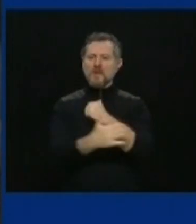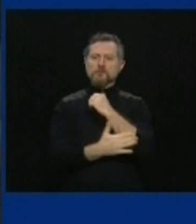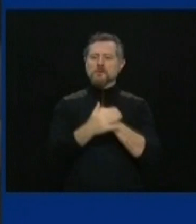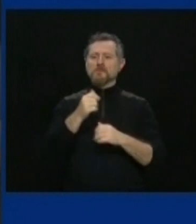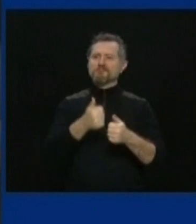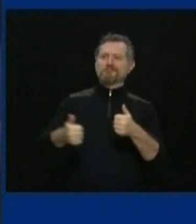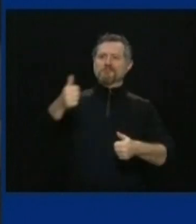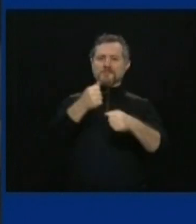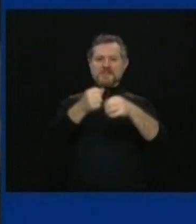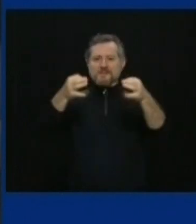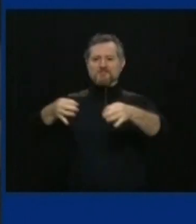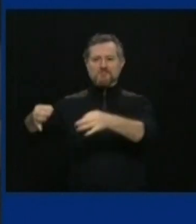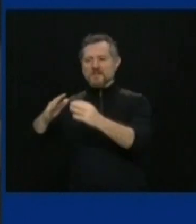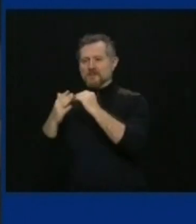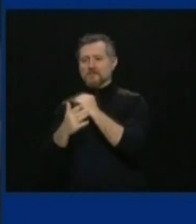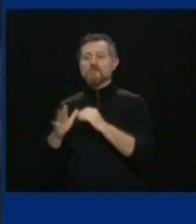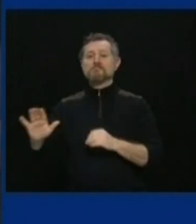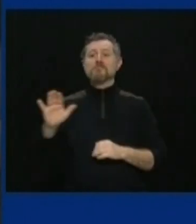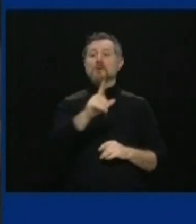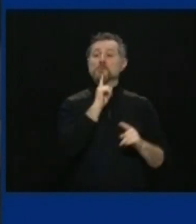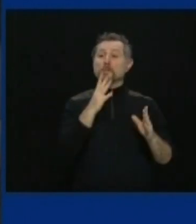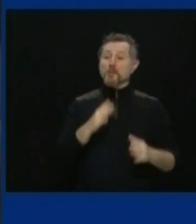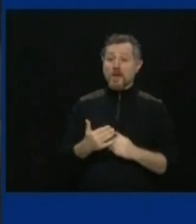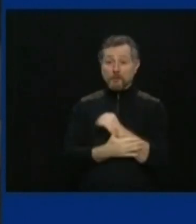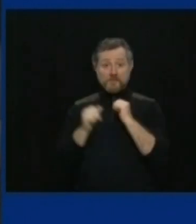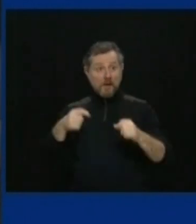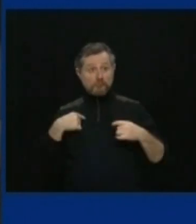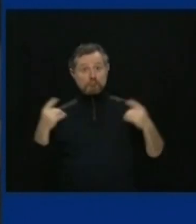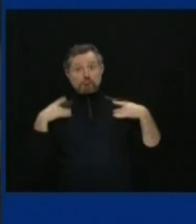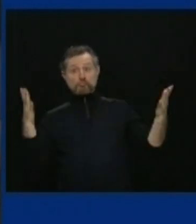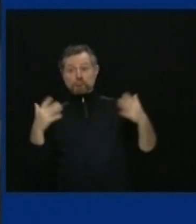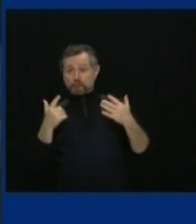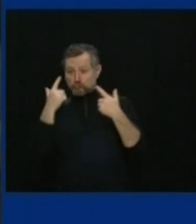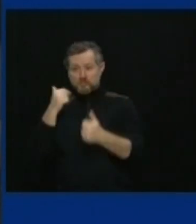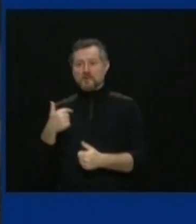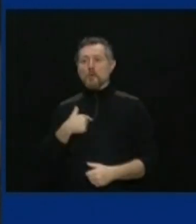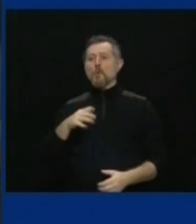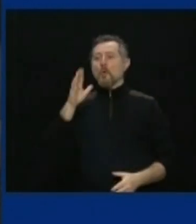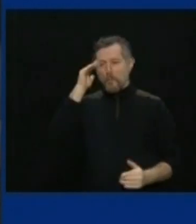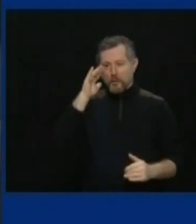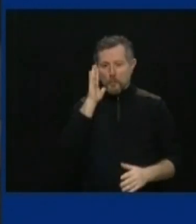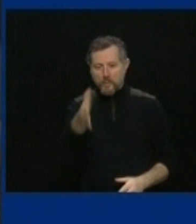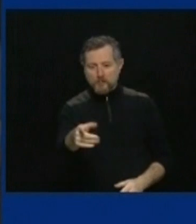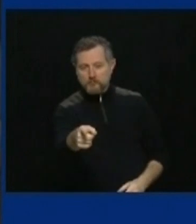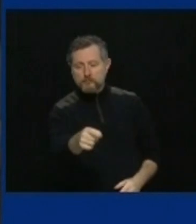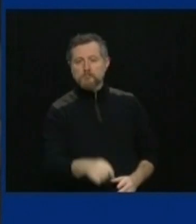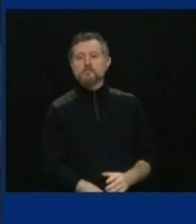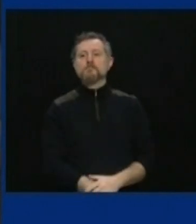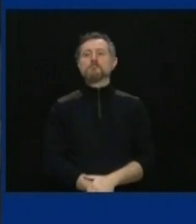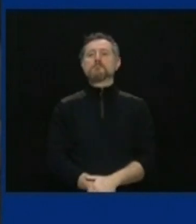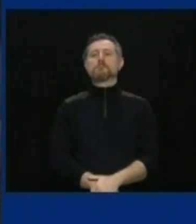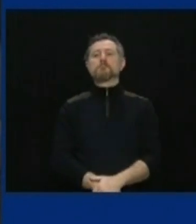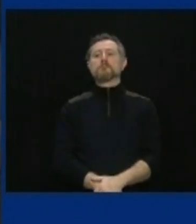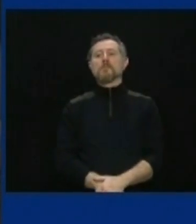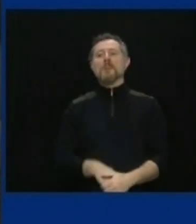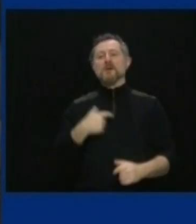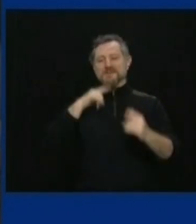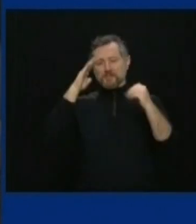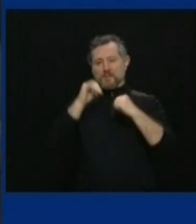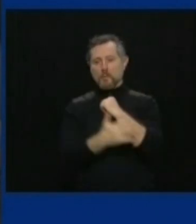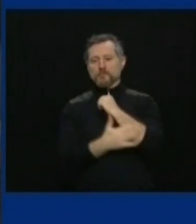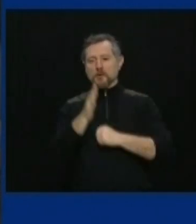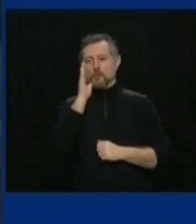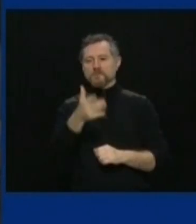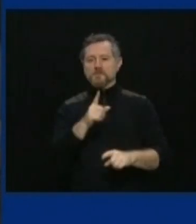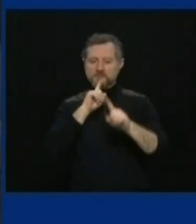new mask and vaccine mandates are being followed. We hope that counties will enforce it. Governor, we did speak to the church. We expect that they will. We hope